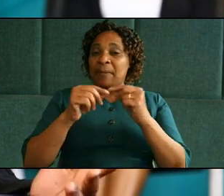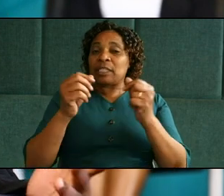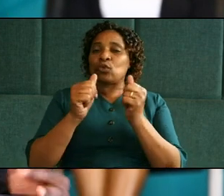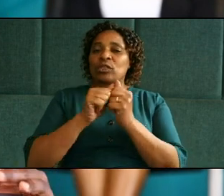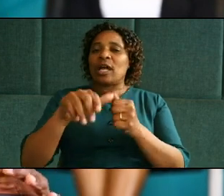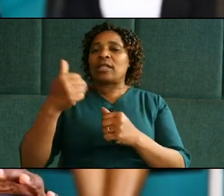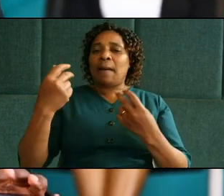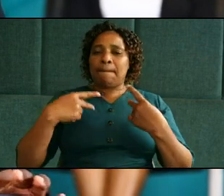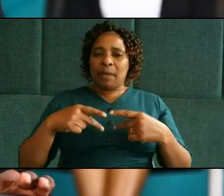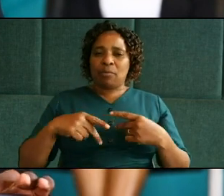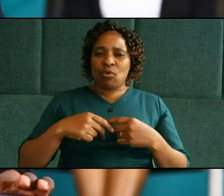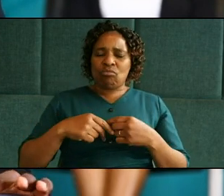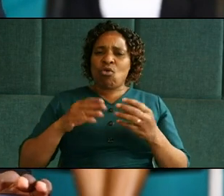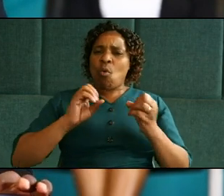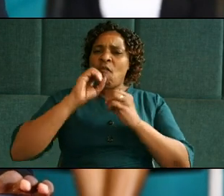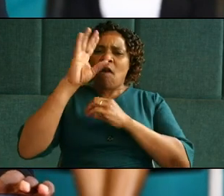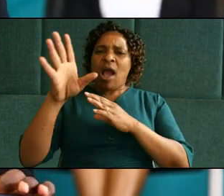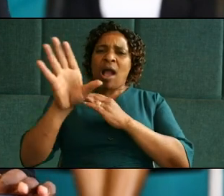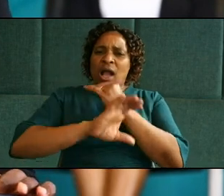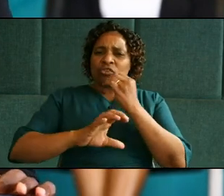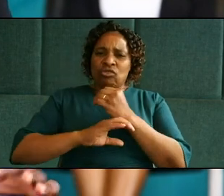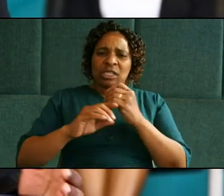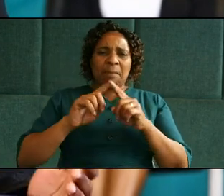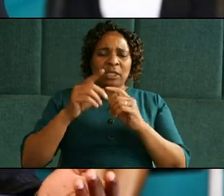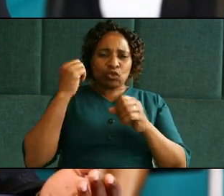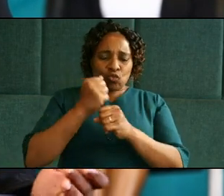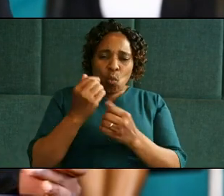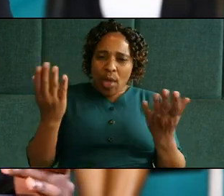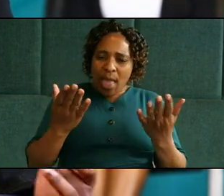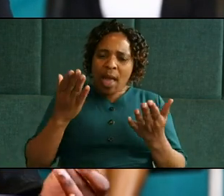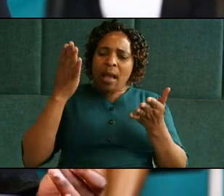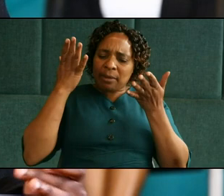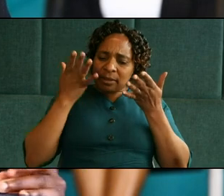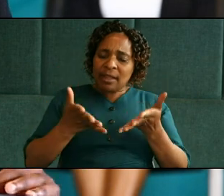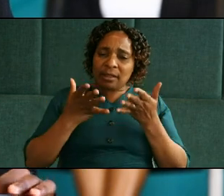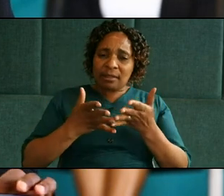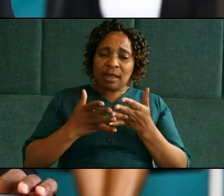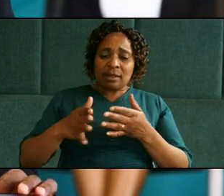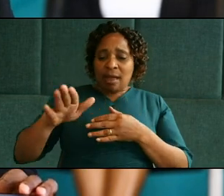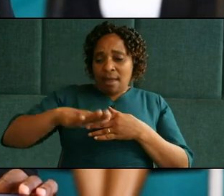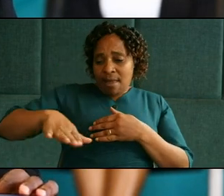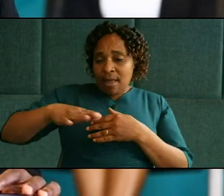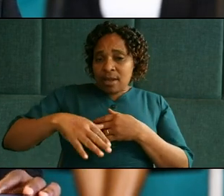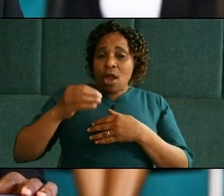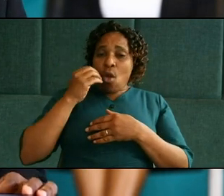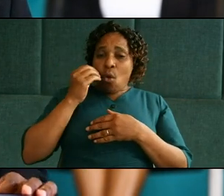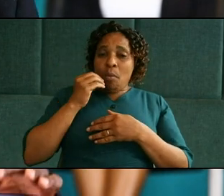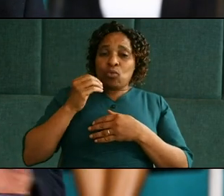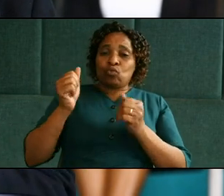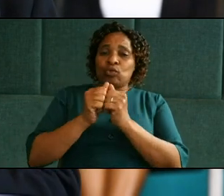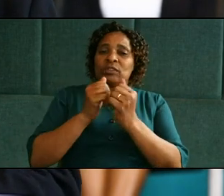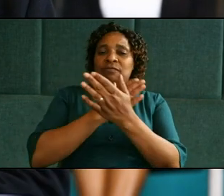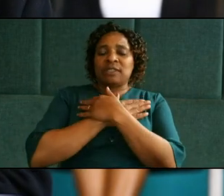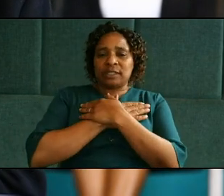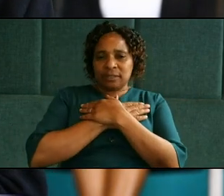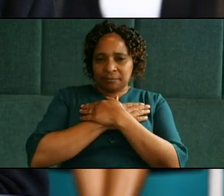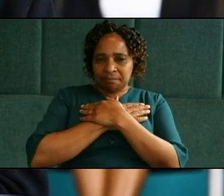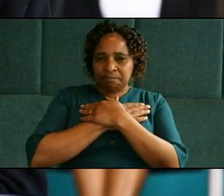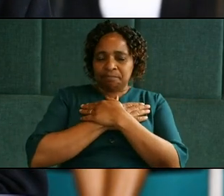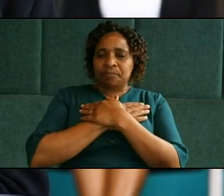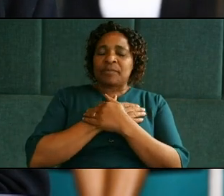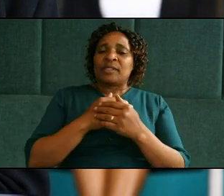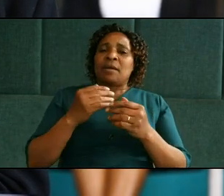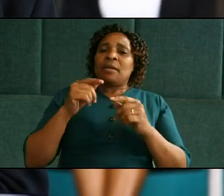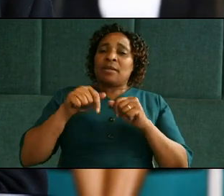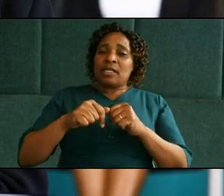going far to different countries, but you could do it right where you are with your closest friends. Part of this quarter's